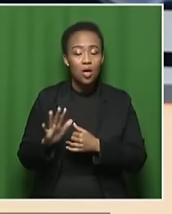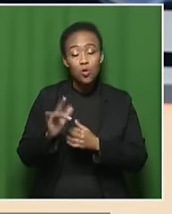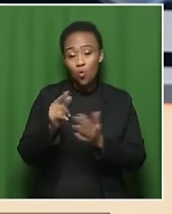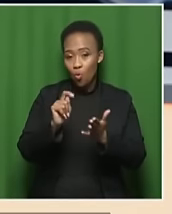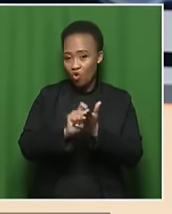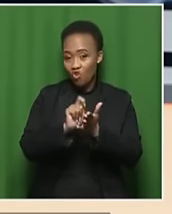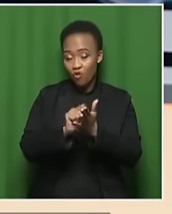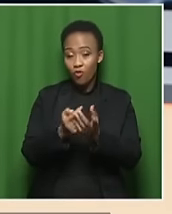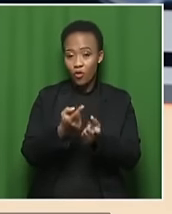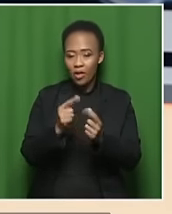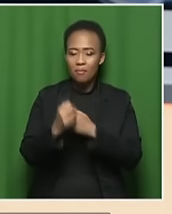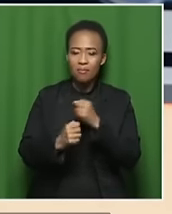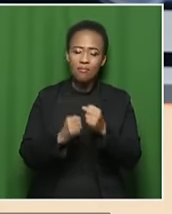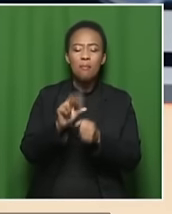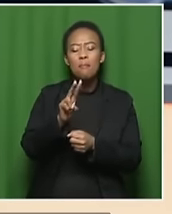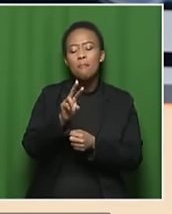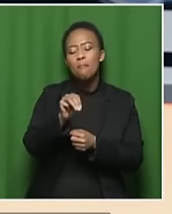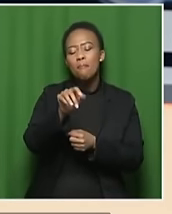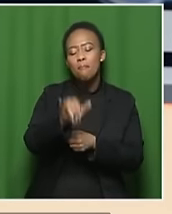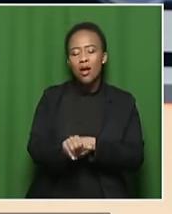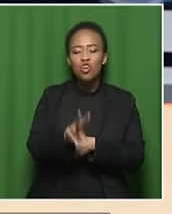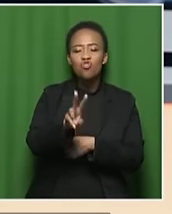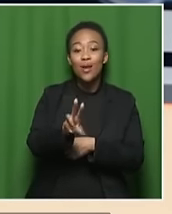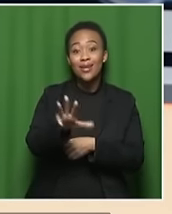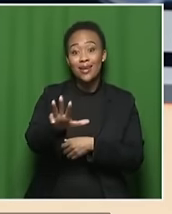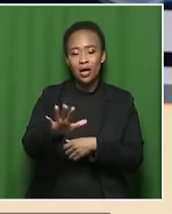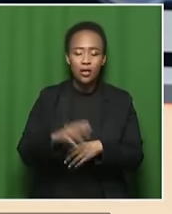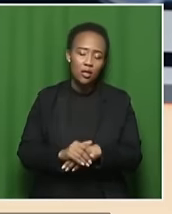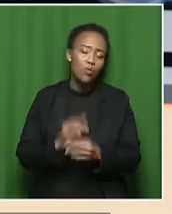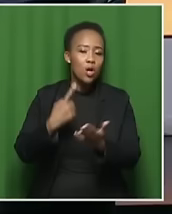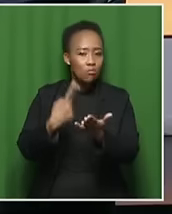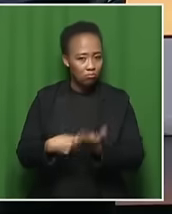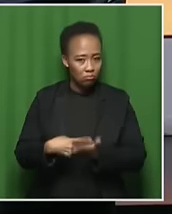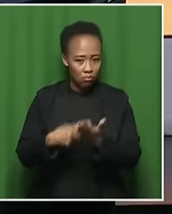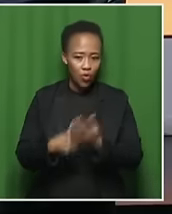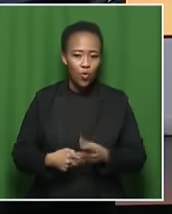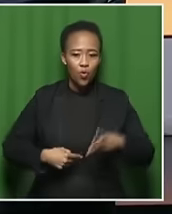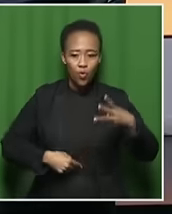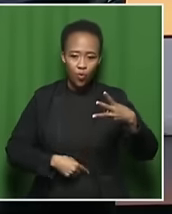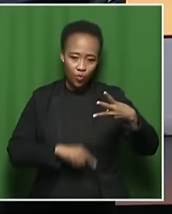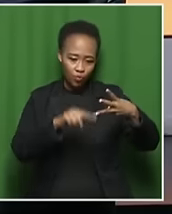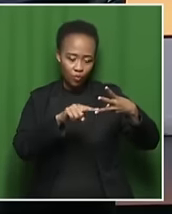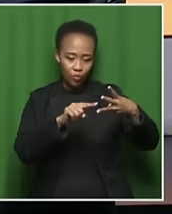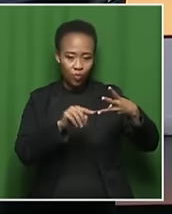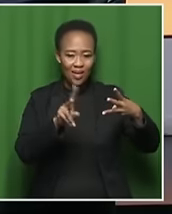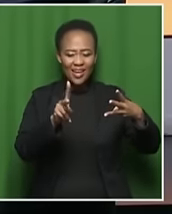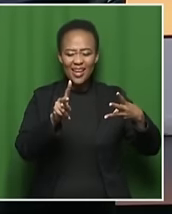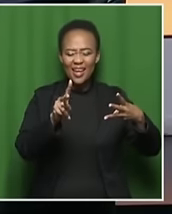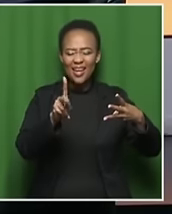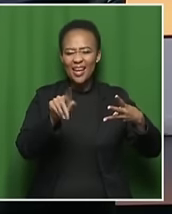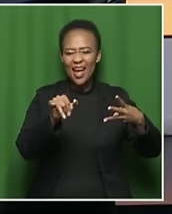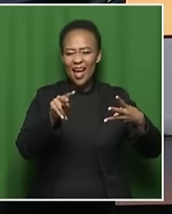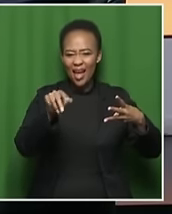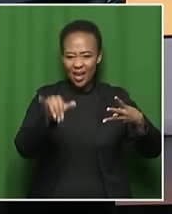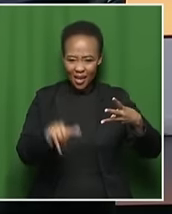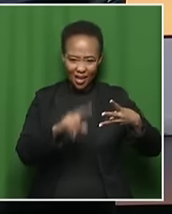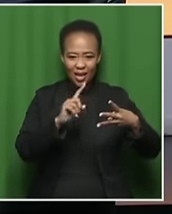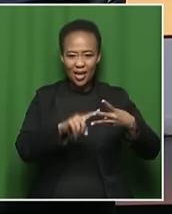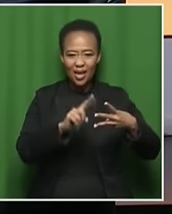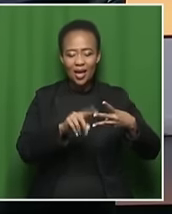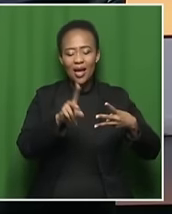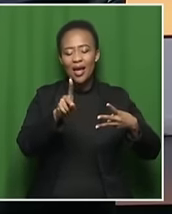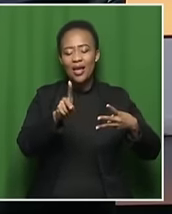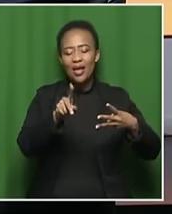29th. And in conversation this morning with Kenny Kunene from the Patriotic Alliance, we have Samuel Kennedy